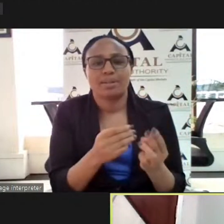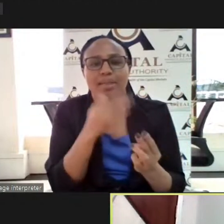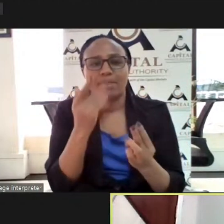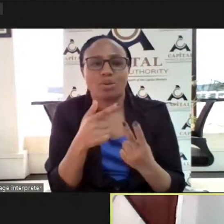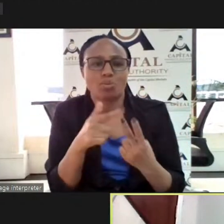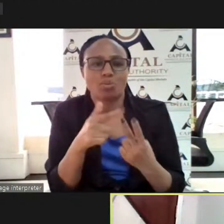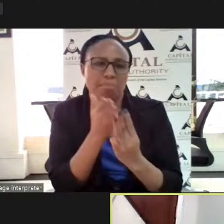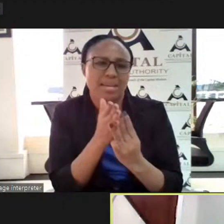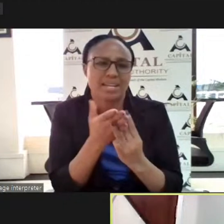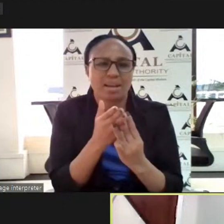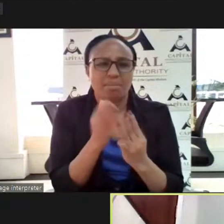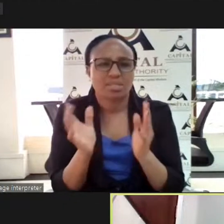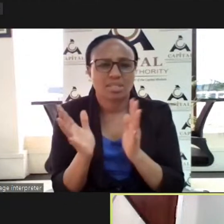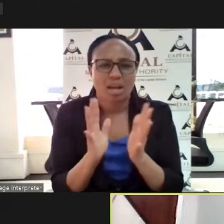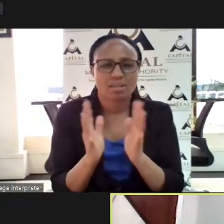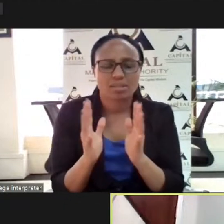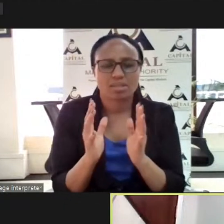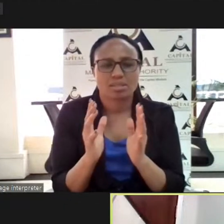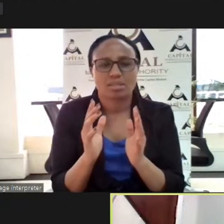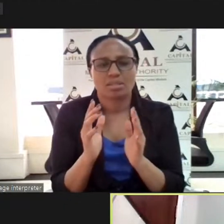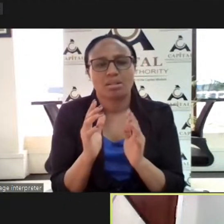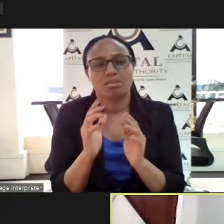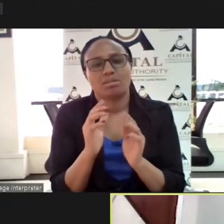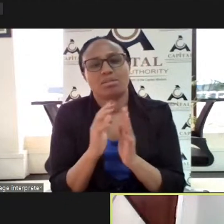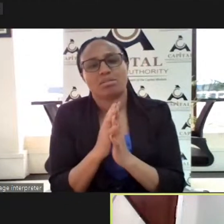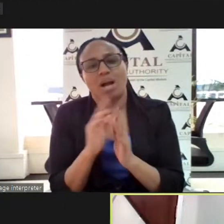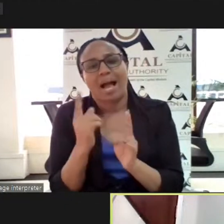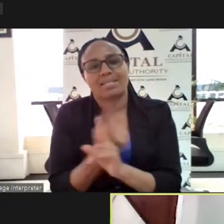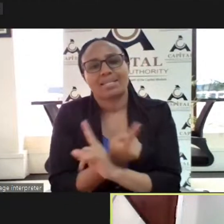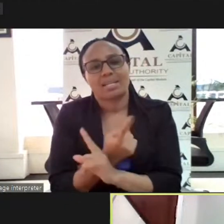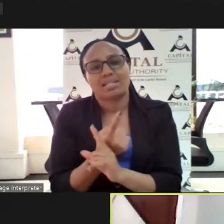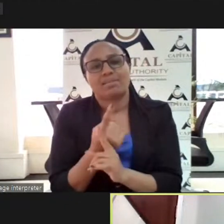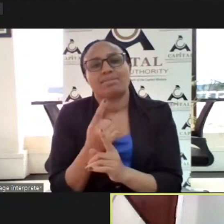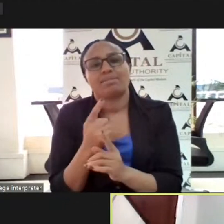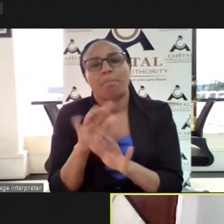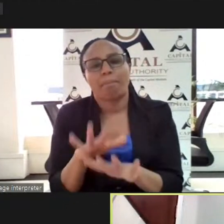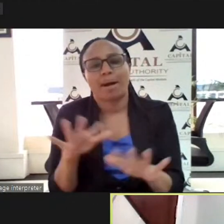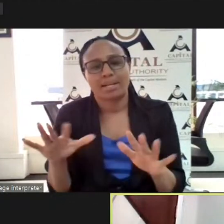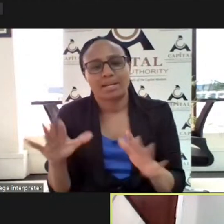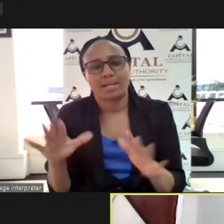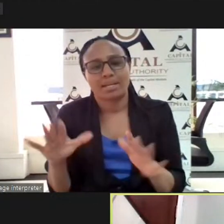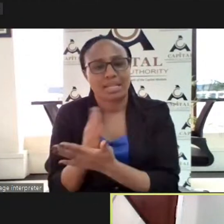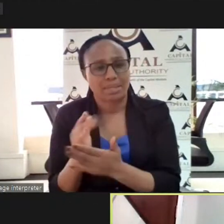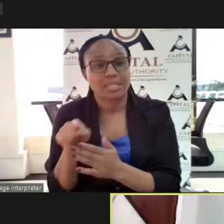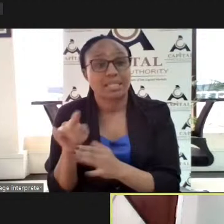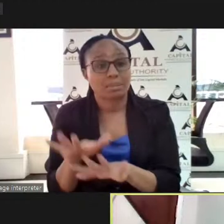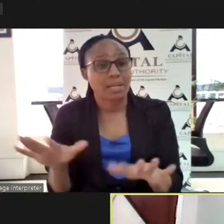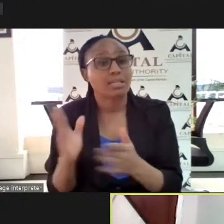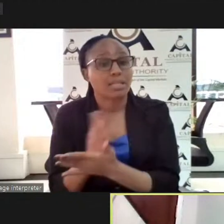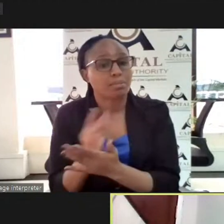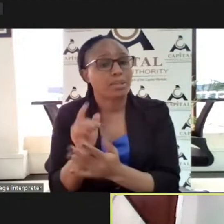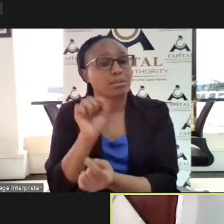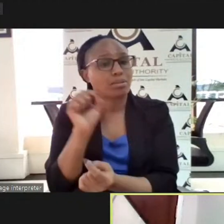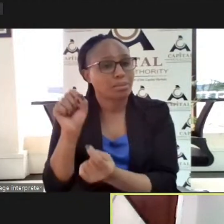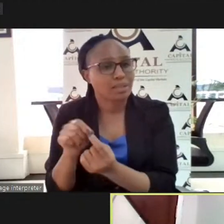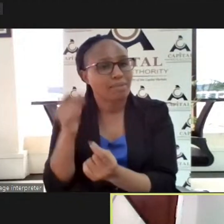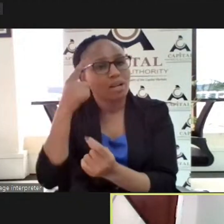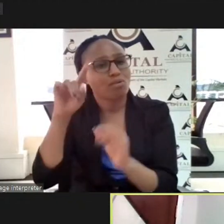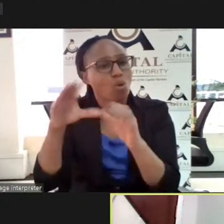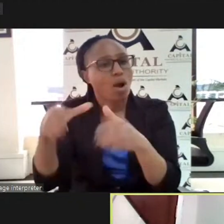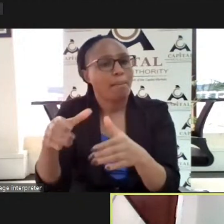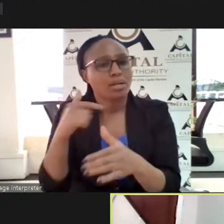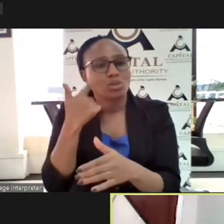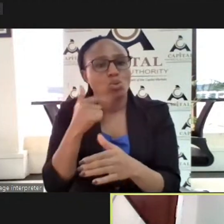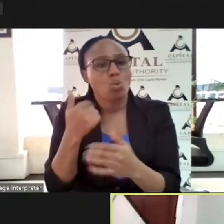sort of sized one, which is the alternative investment market segment. And this market segment is specifically for those companies that are sort